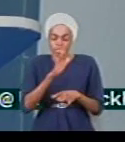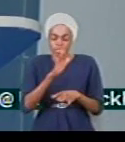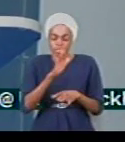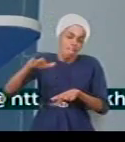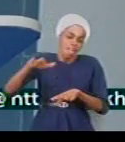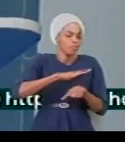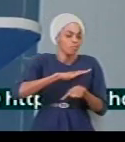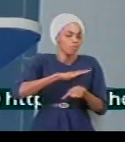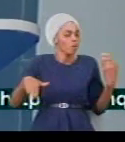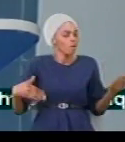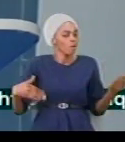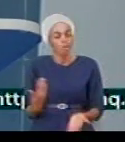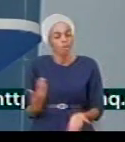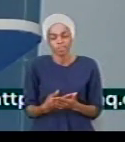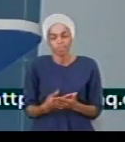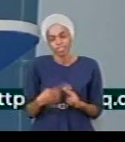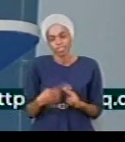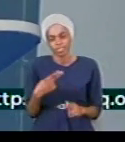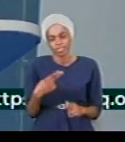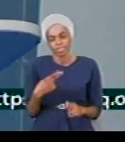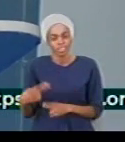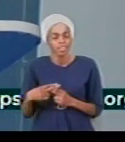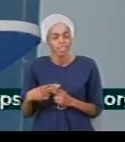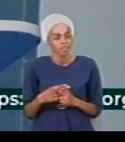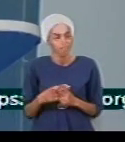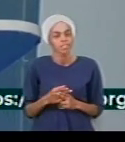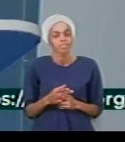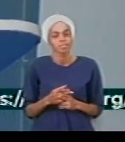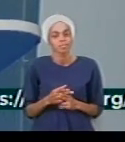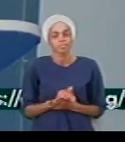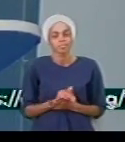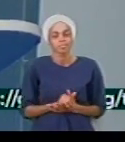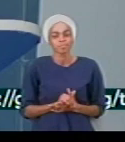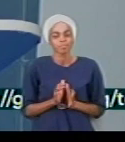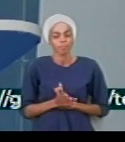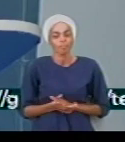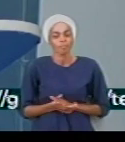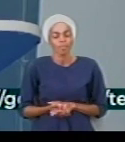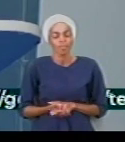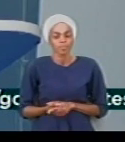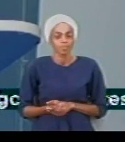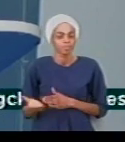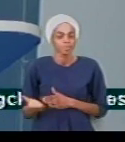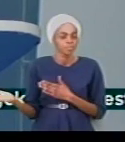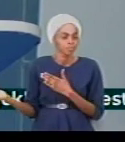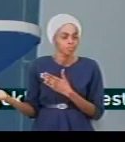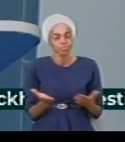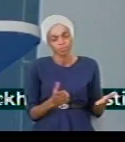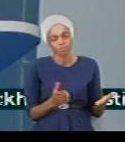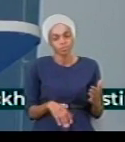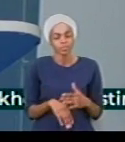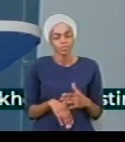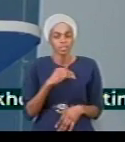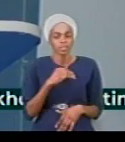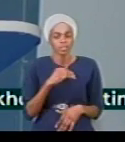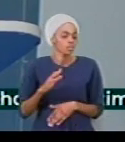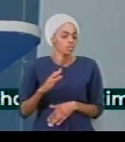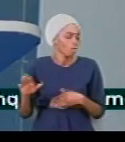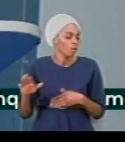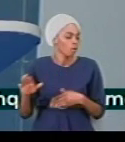Yes, yes, bring them forward, bring them forward. Bring them forward, bring them forward. Perfect